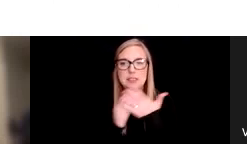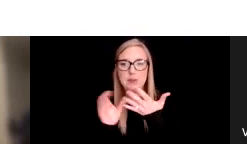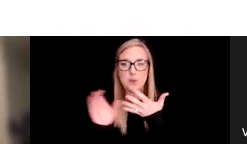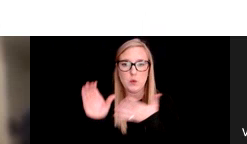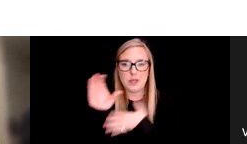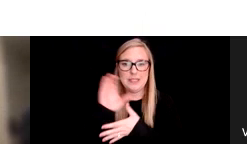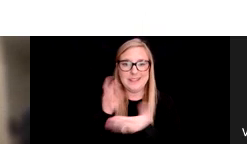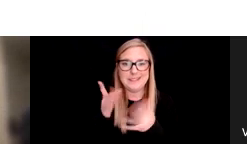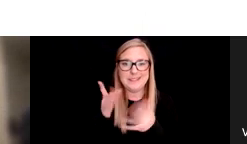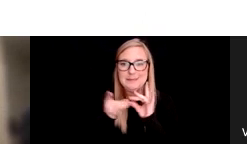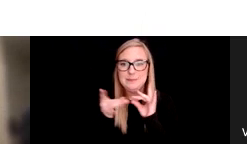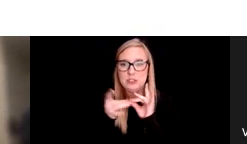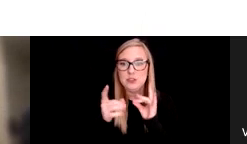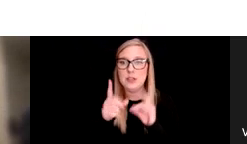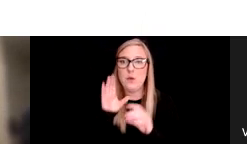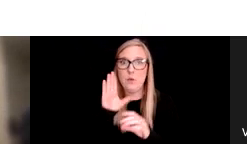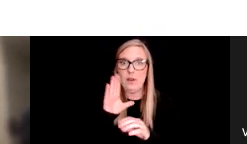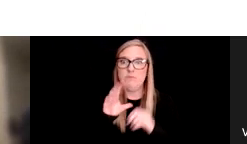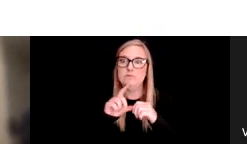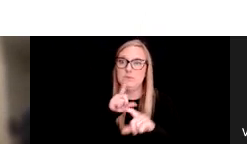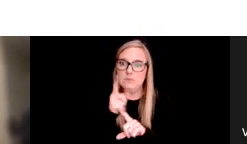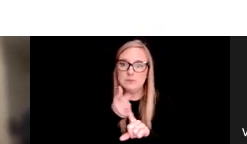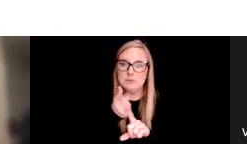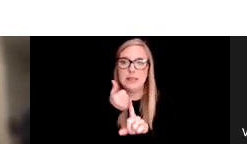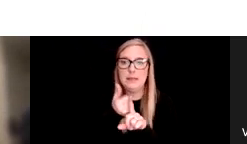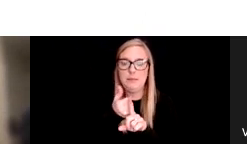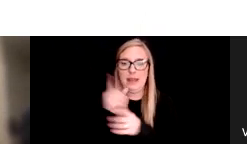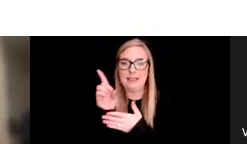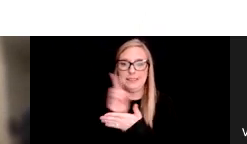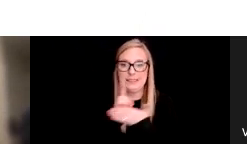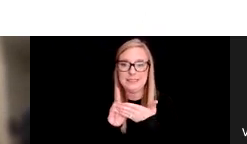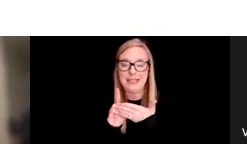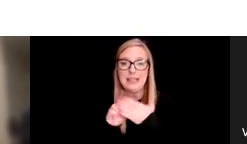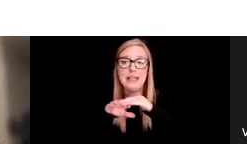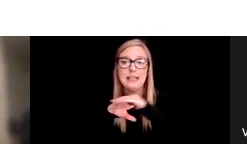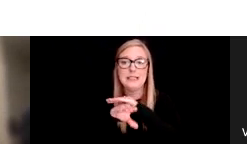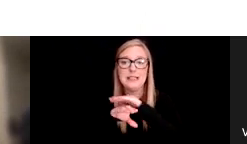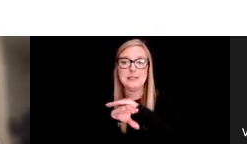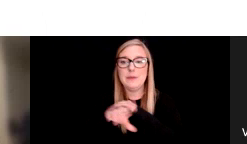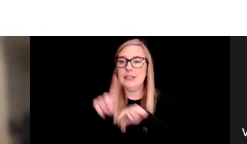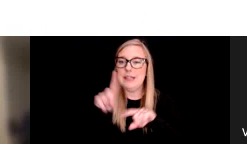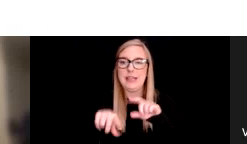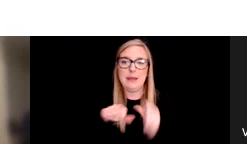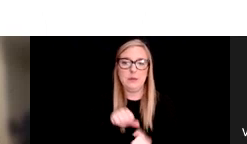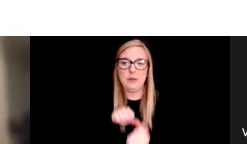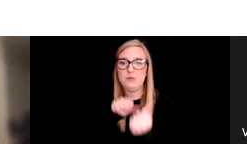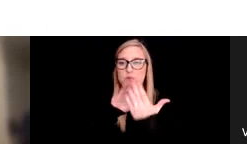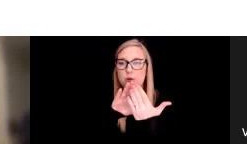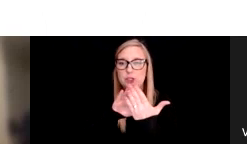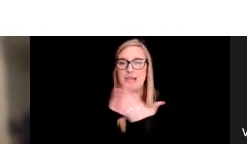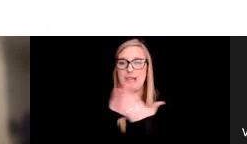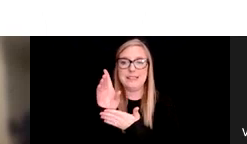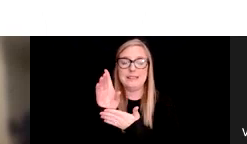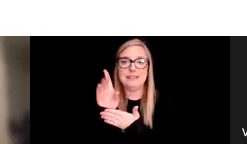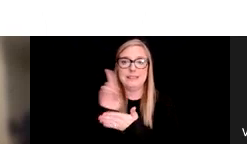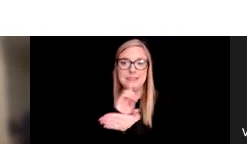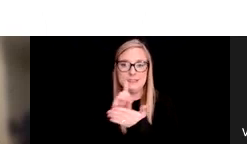said, fundamentally impact the design, accessibility can't just be approached as a development and